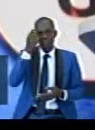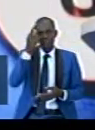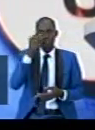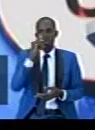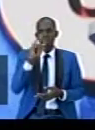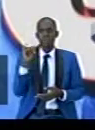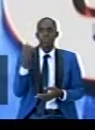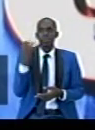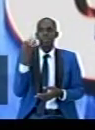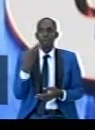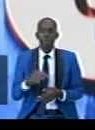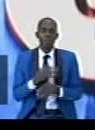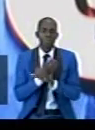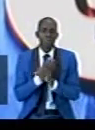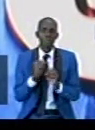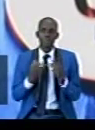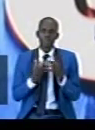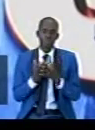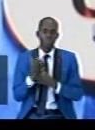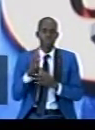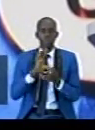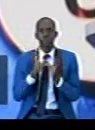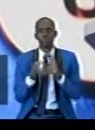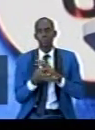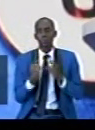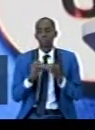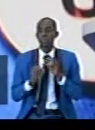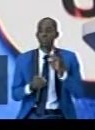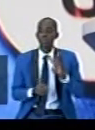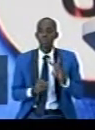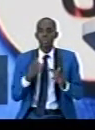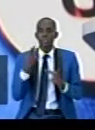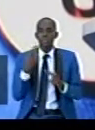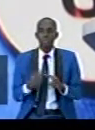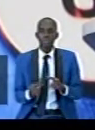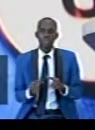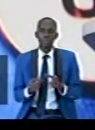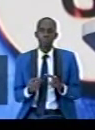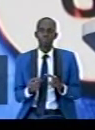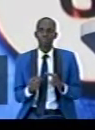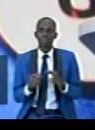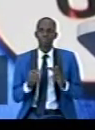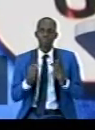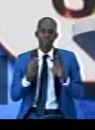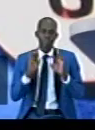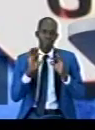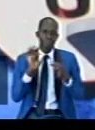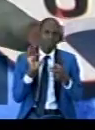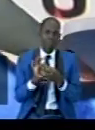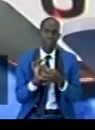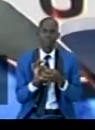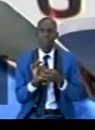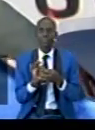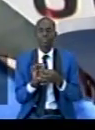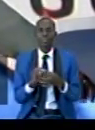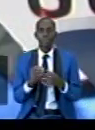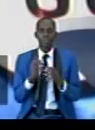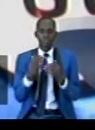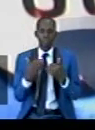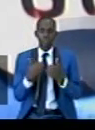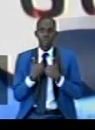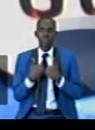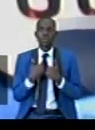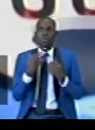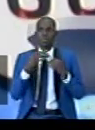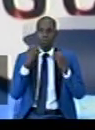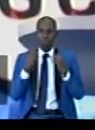salvation through conversion. Number two, the fixed possession of strength and